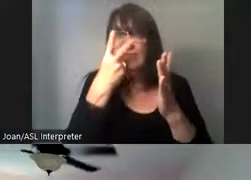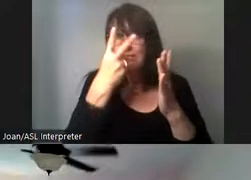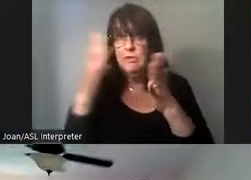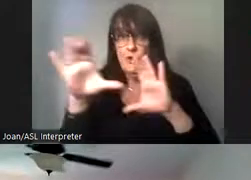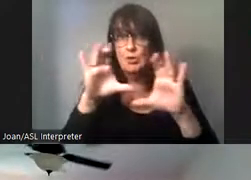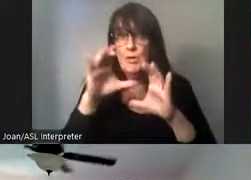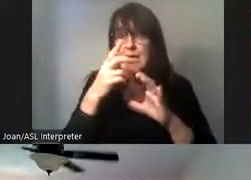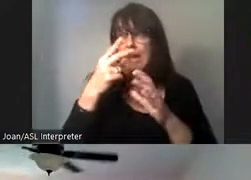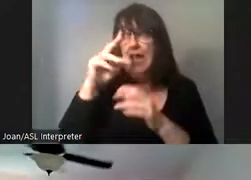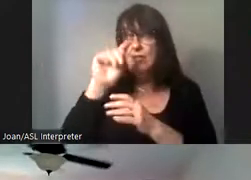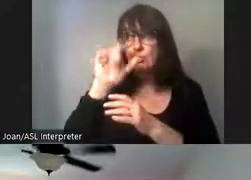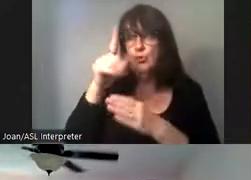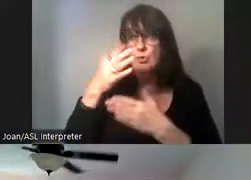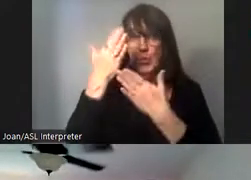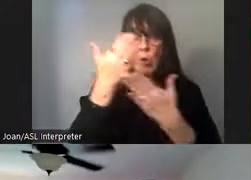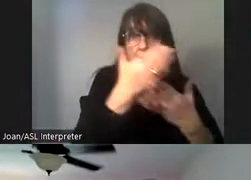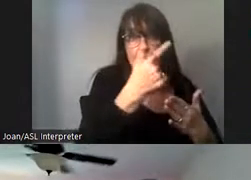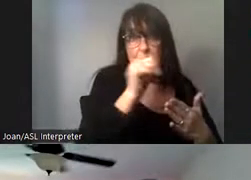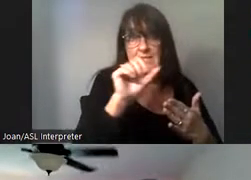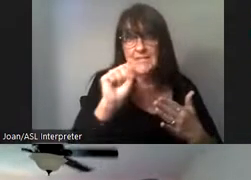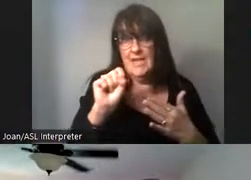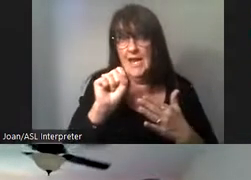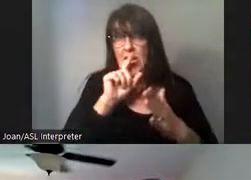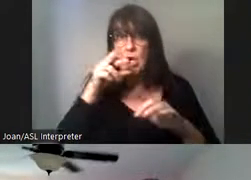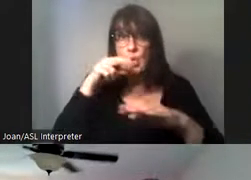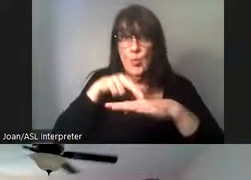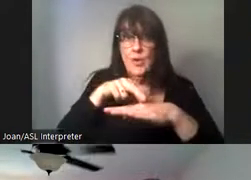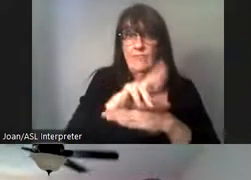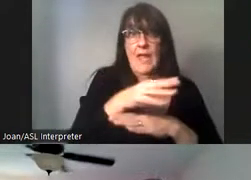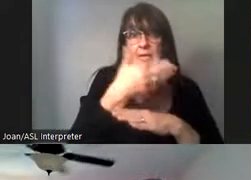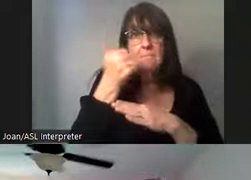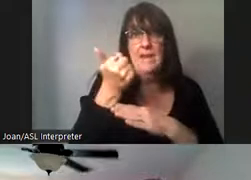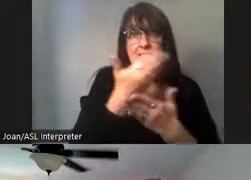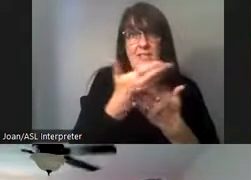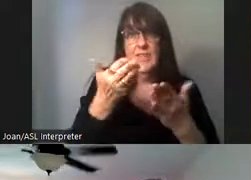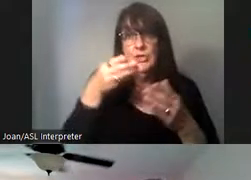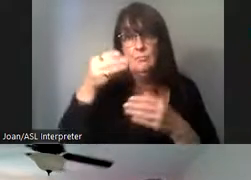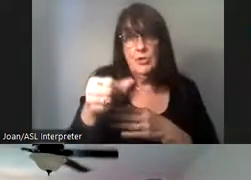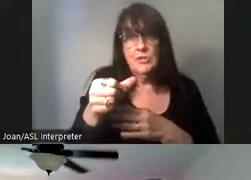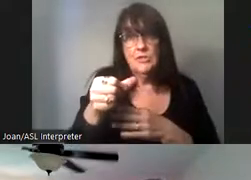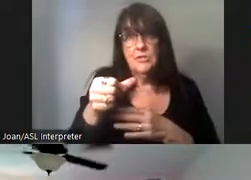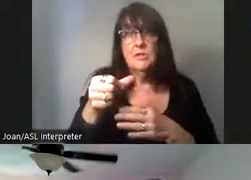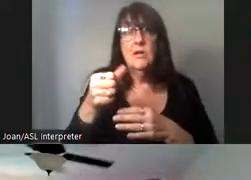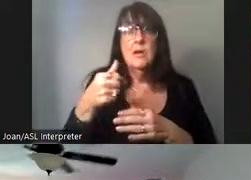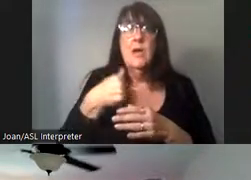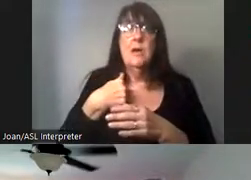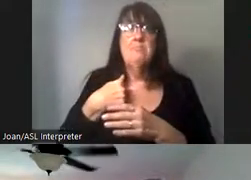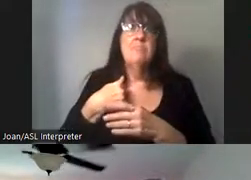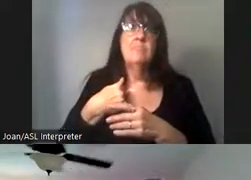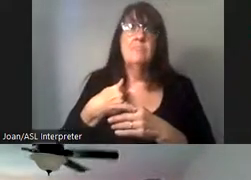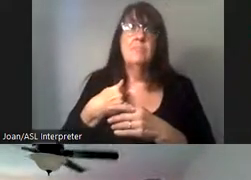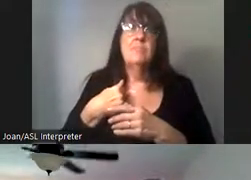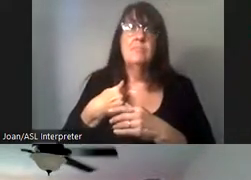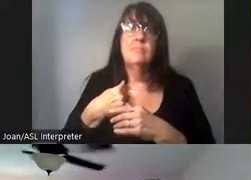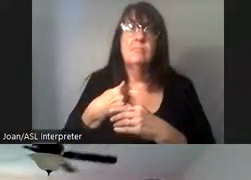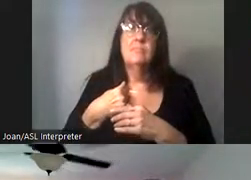the tools that we offer at GSA actually reflect the best things you ought to purchase. I've been on